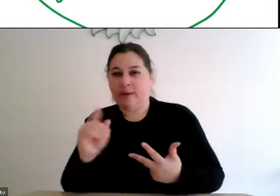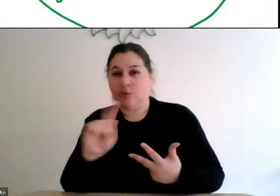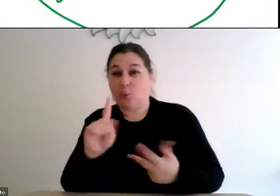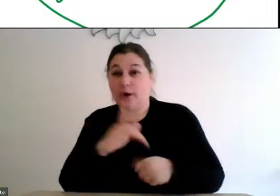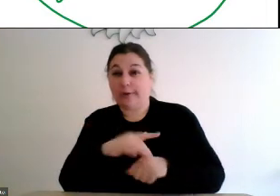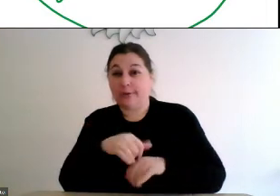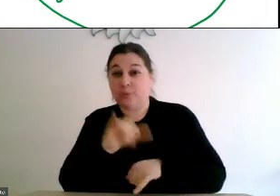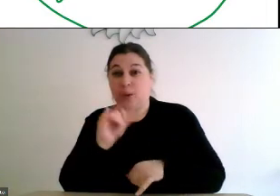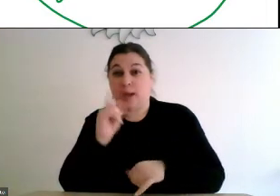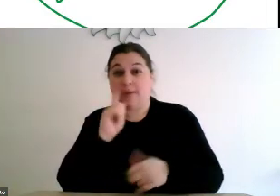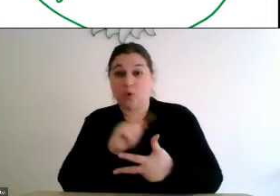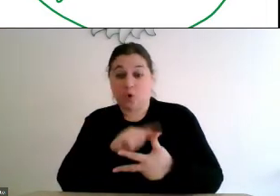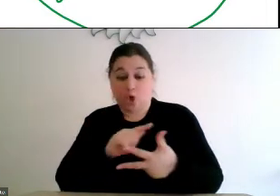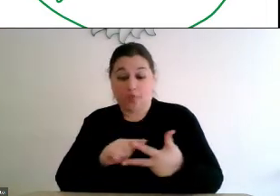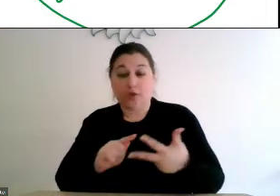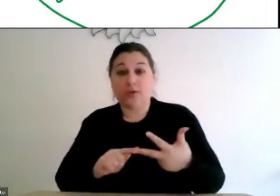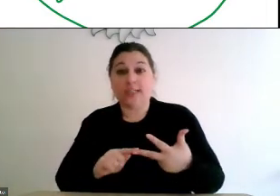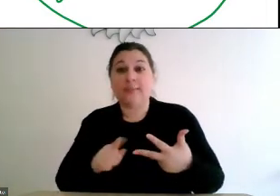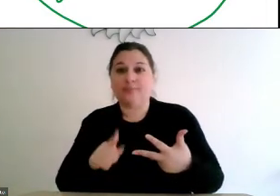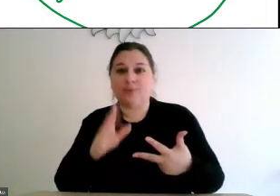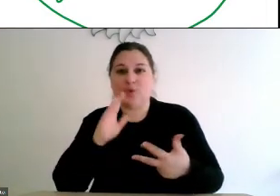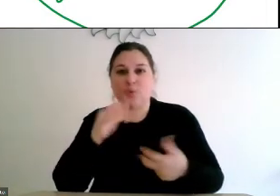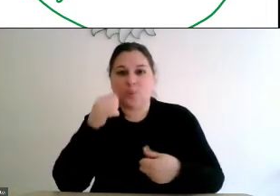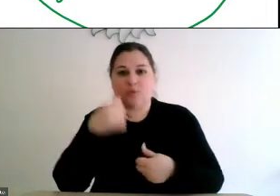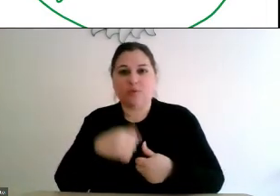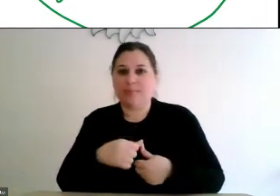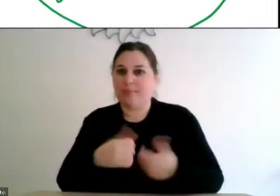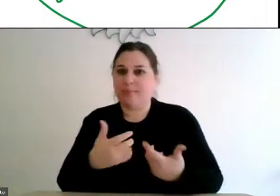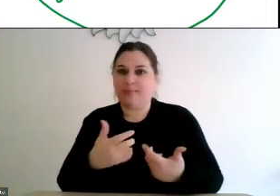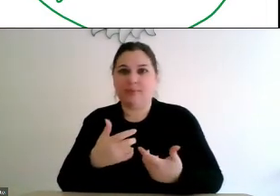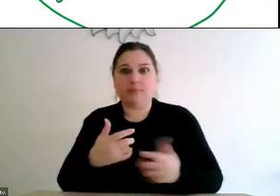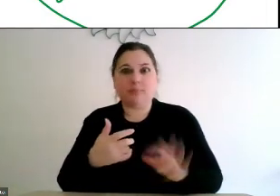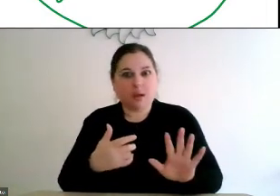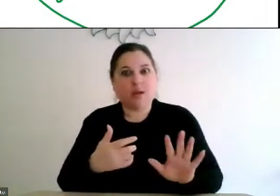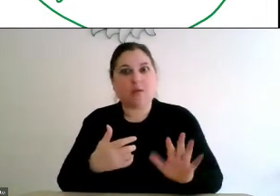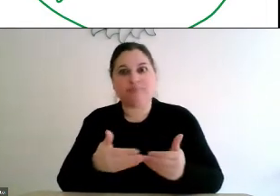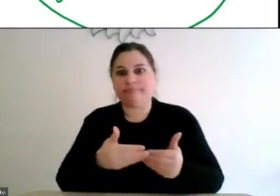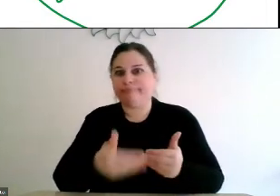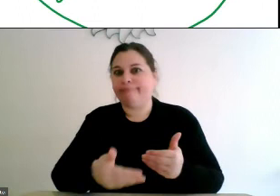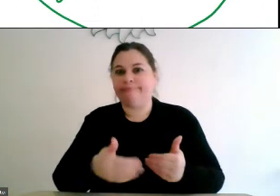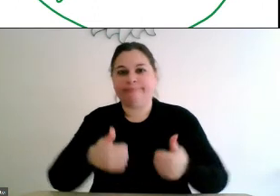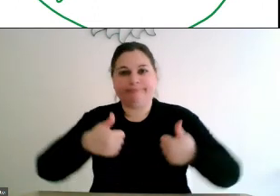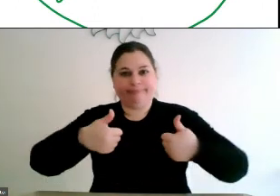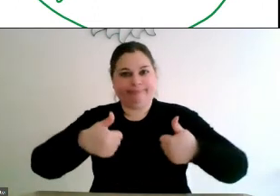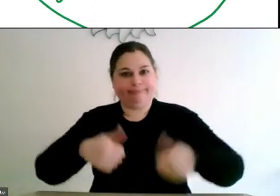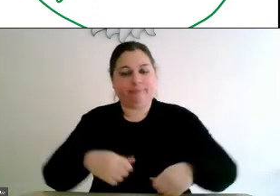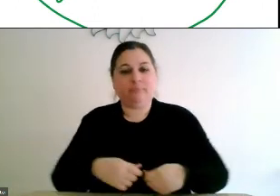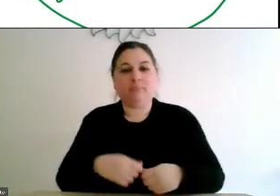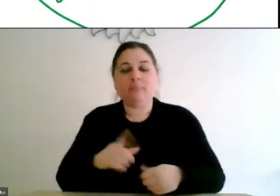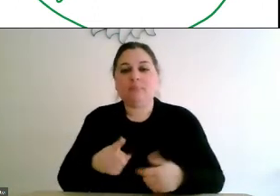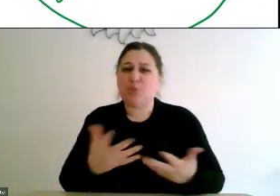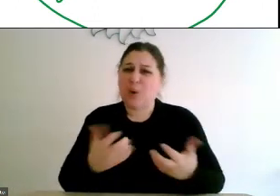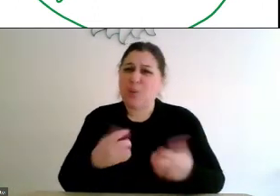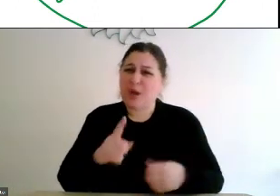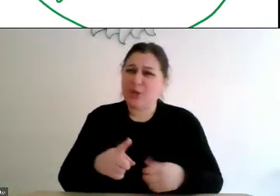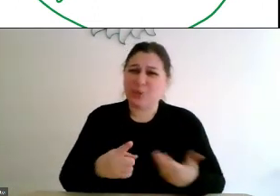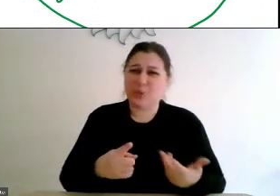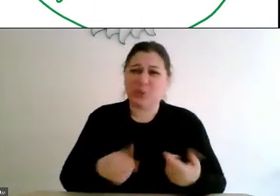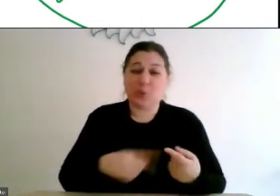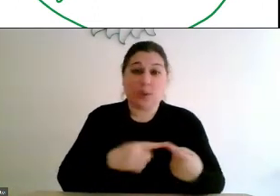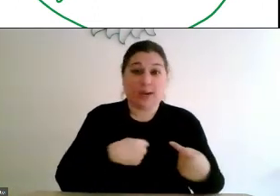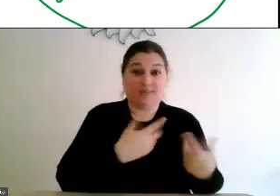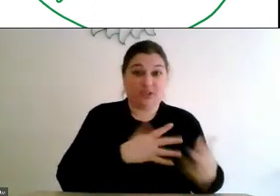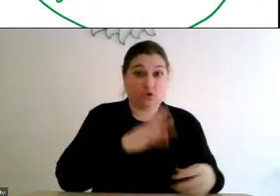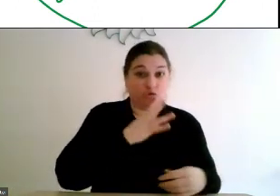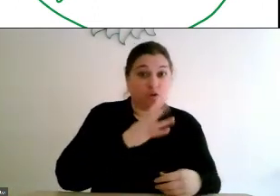solutions, that's going to help you for the rest of this lesson. So take the time right now, stop the video after I'm done talking, and